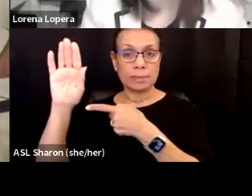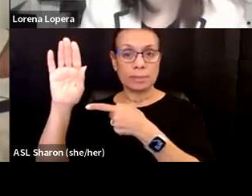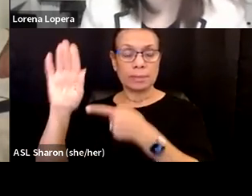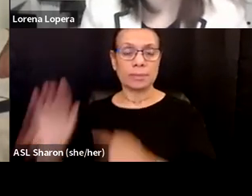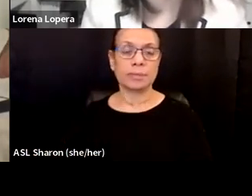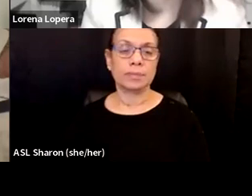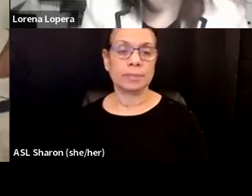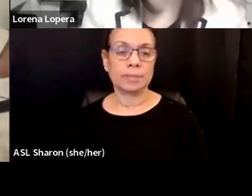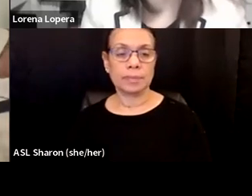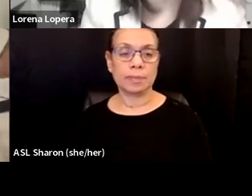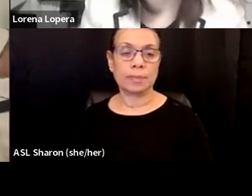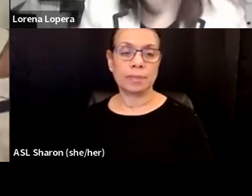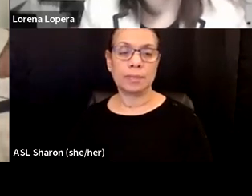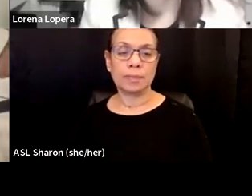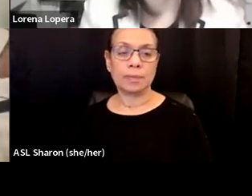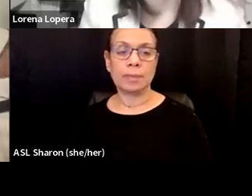kanako